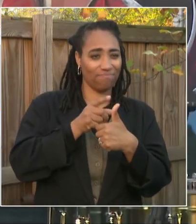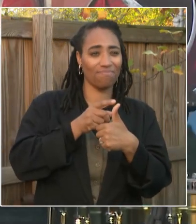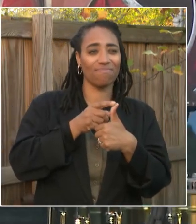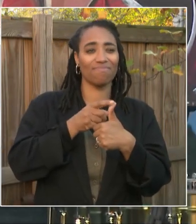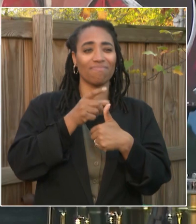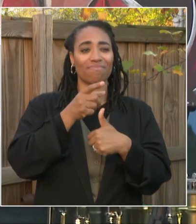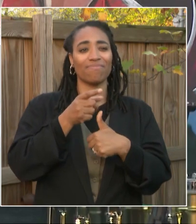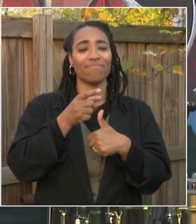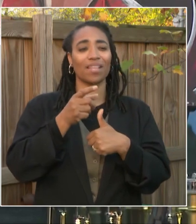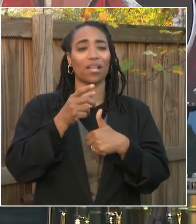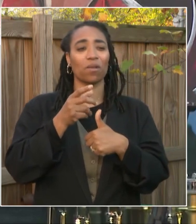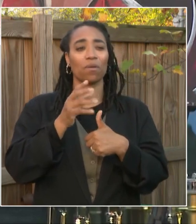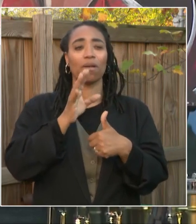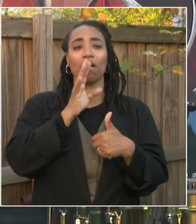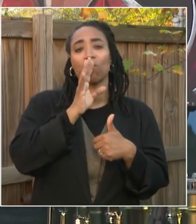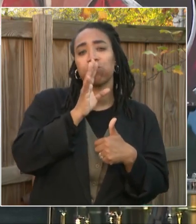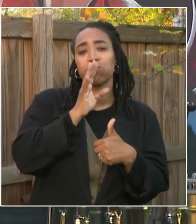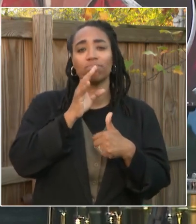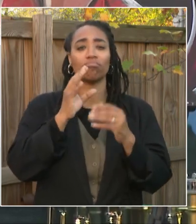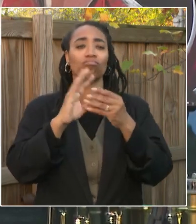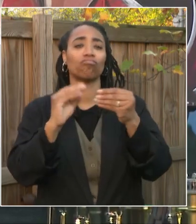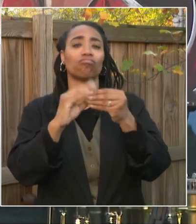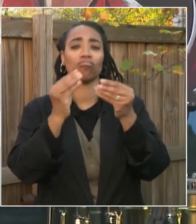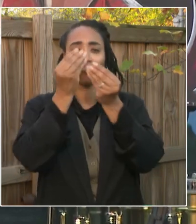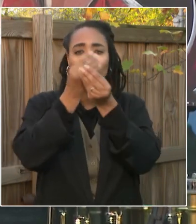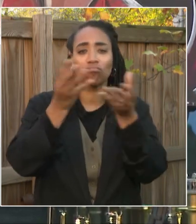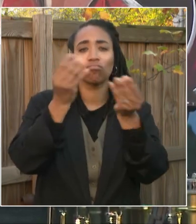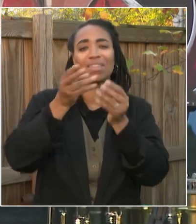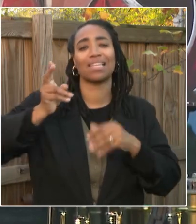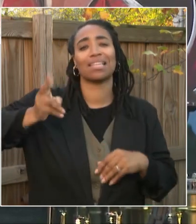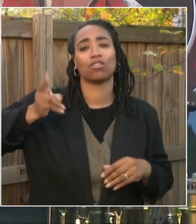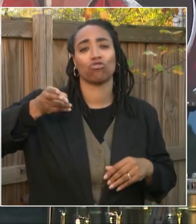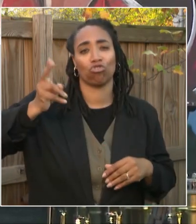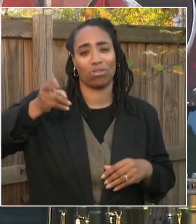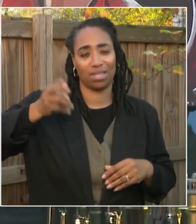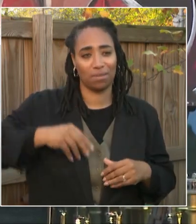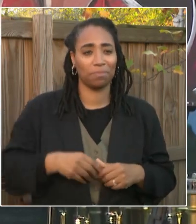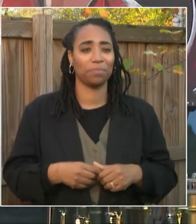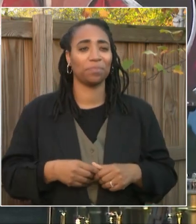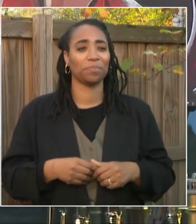Serena, who's here, is a certified, an accountant. She's retired. She's